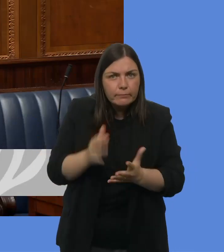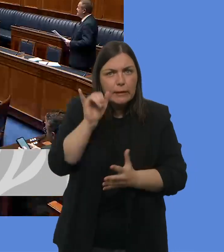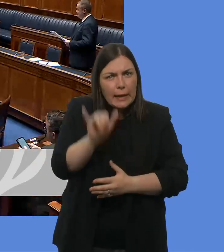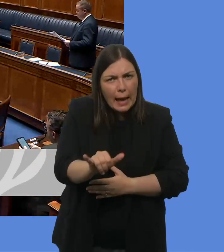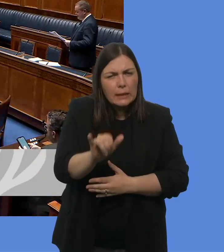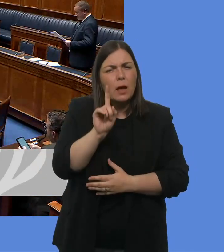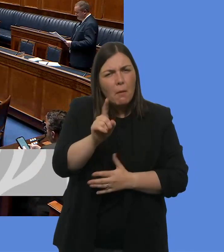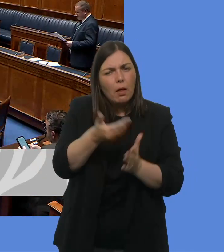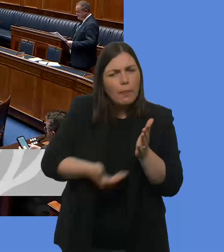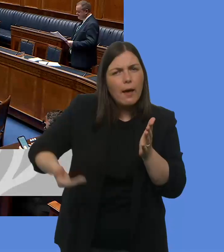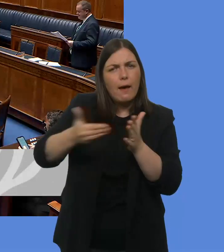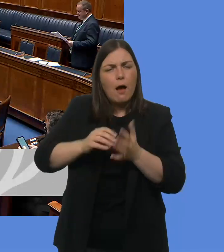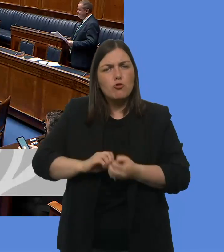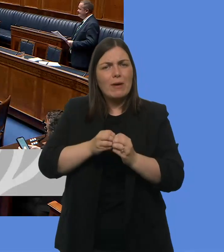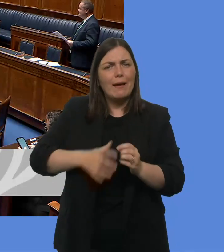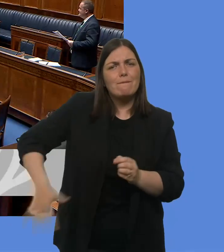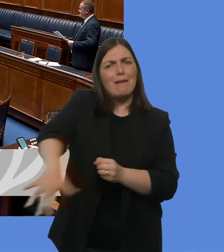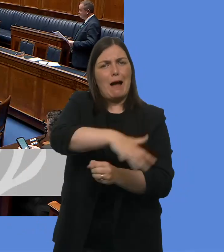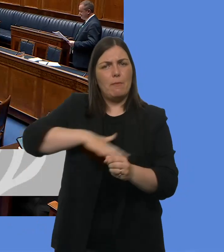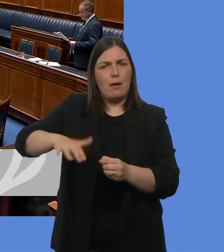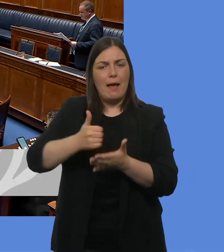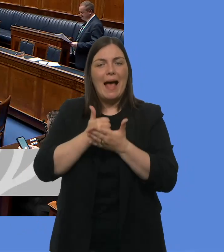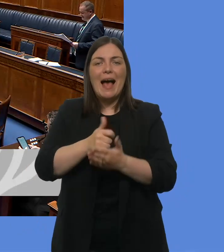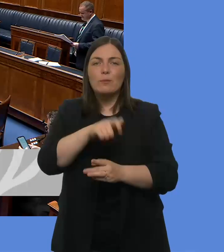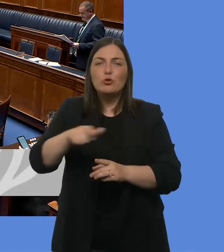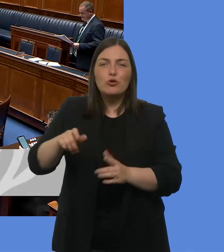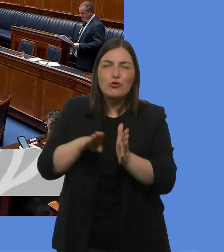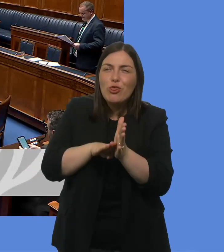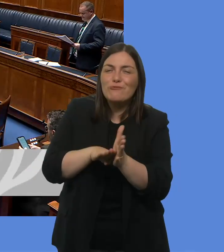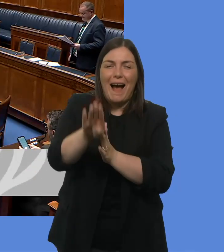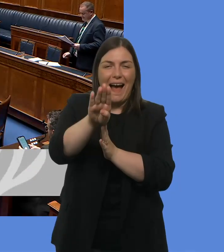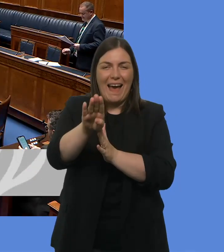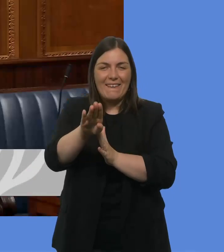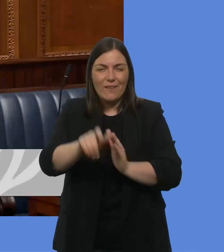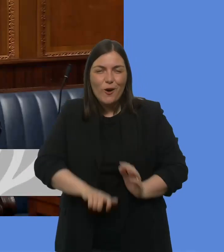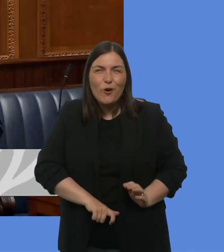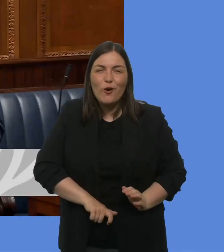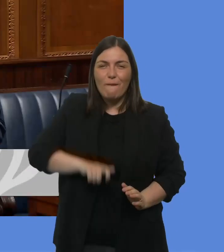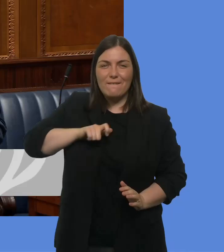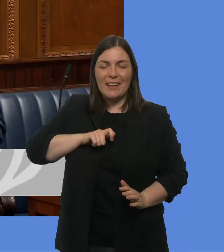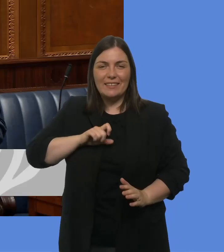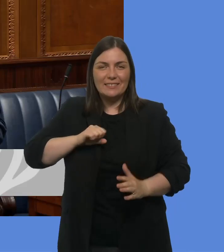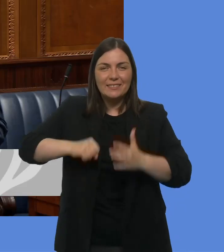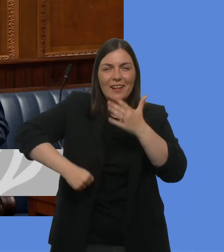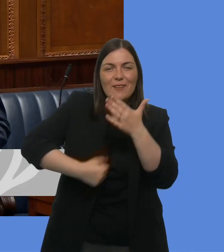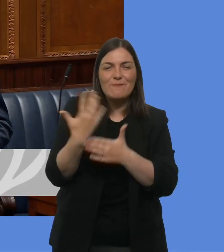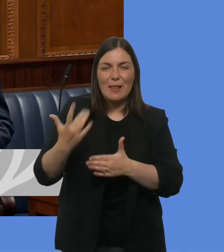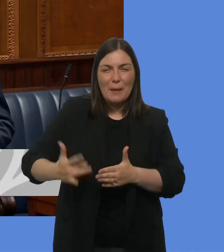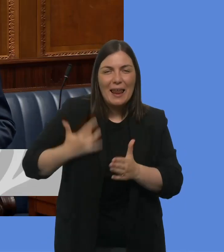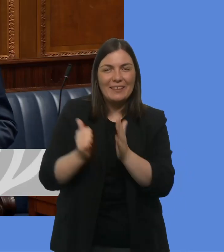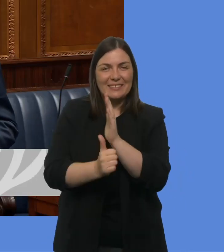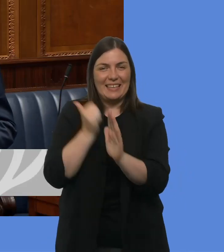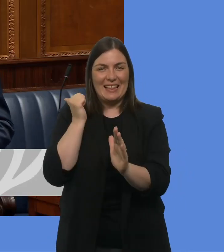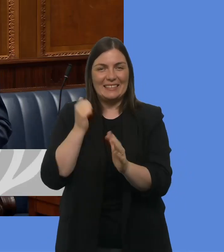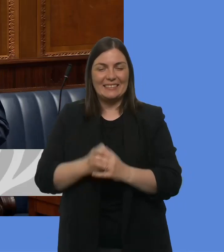thrive, build confidence and develop essential life skills. They are the advocates who